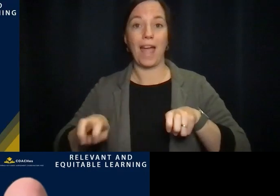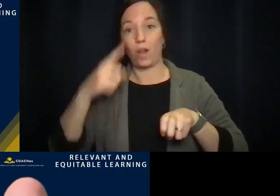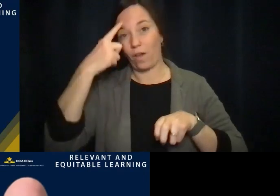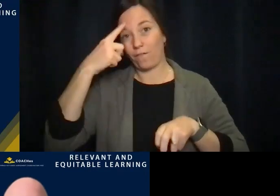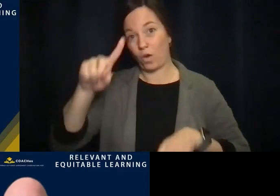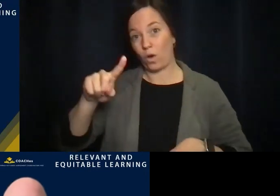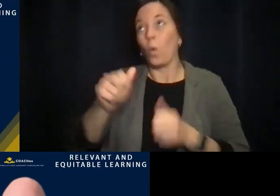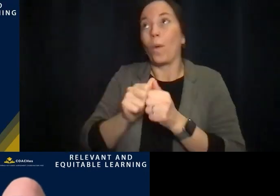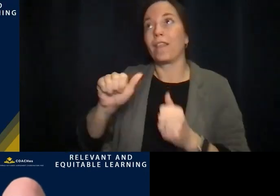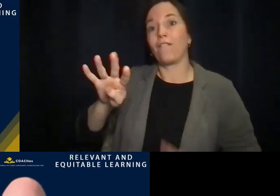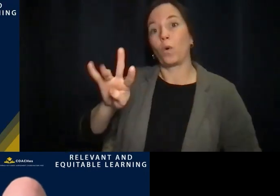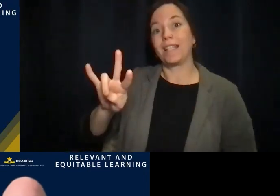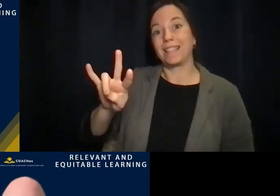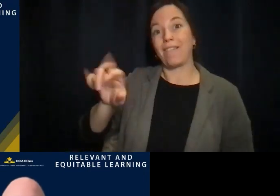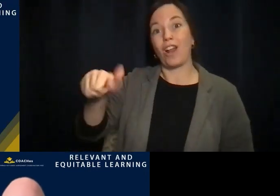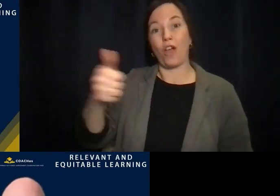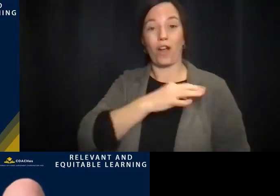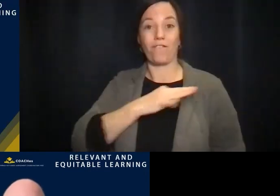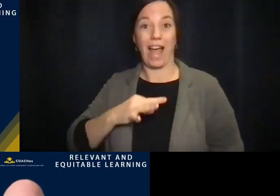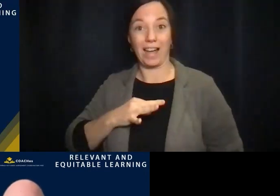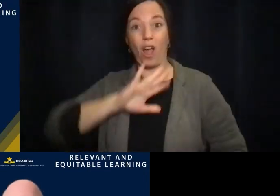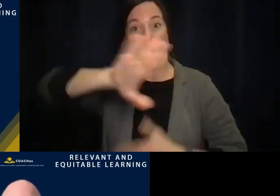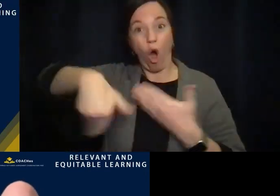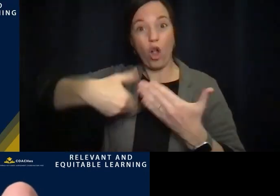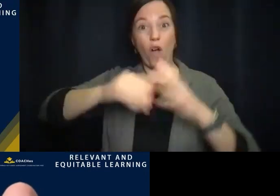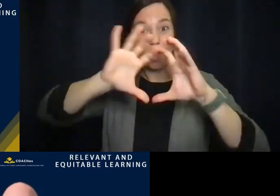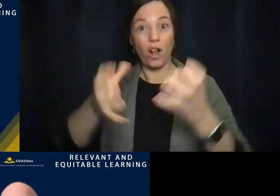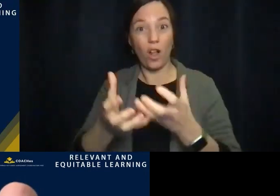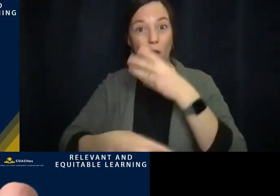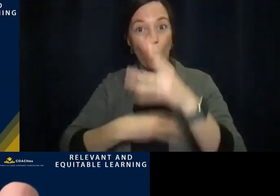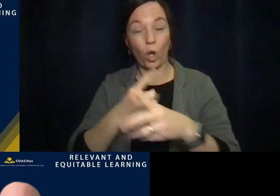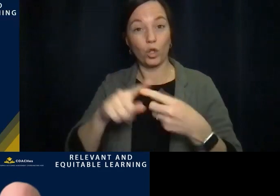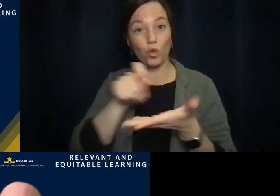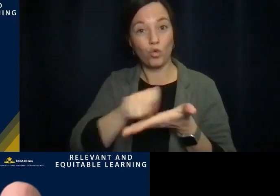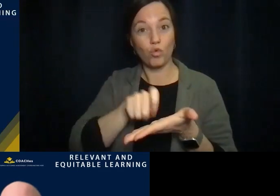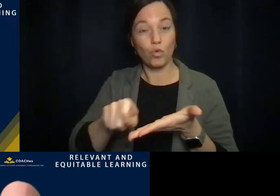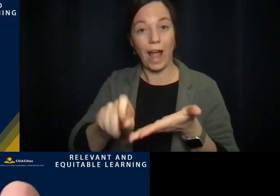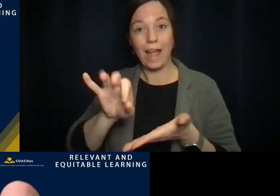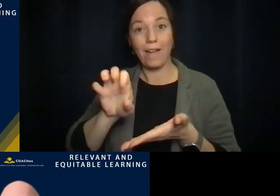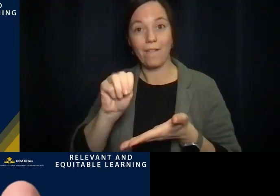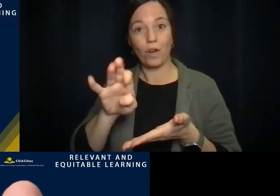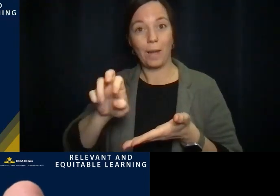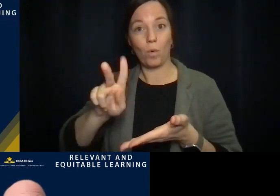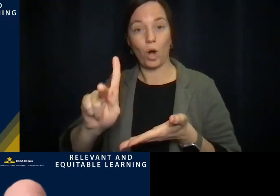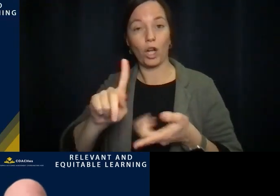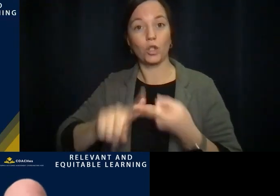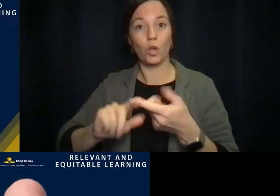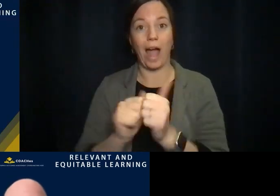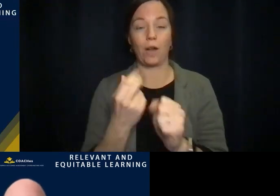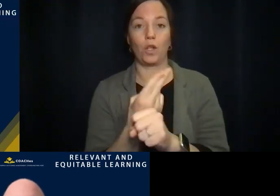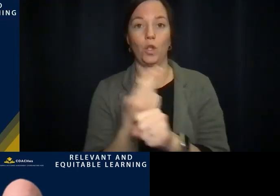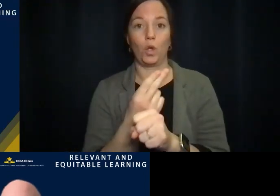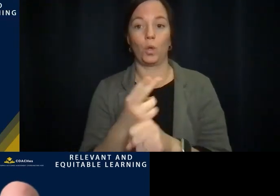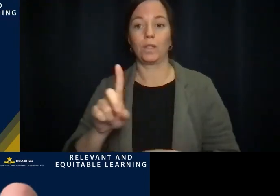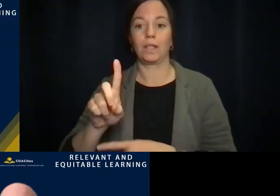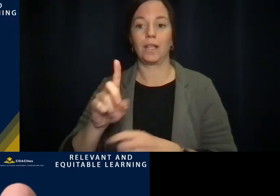other faculty from across the world to write the framework for how to utilize ChatGPT in article development,